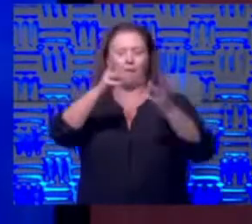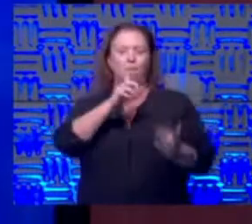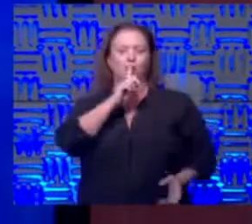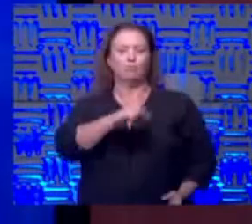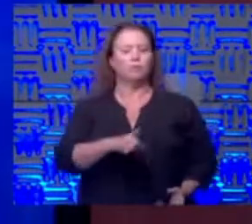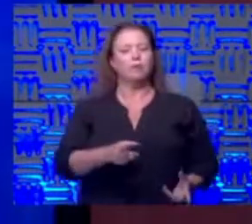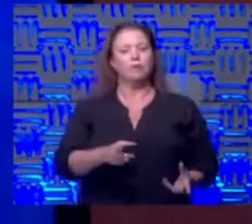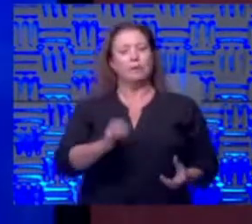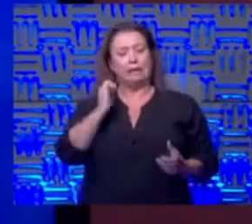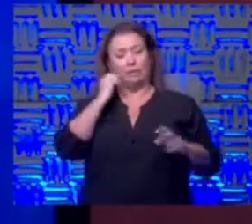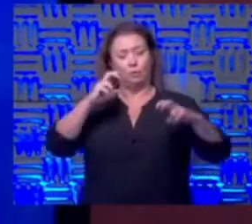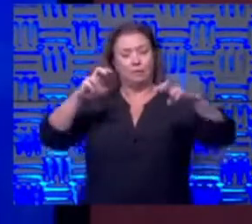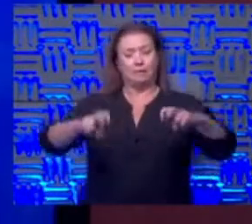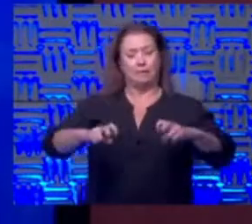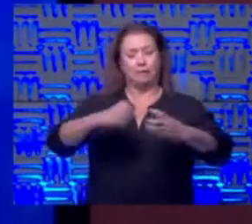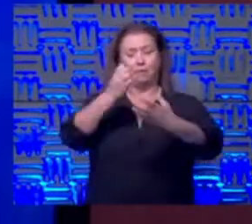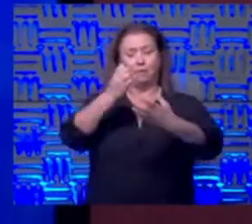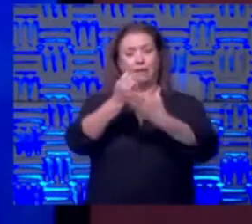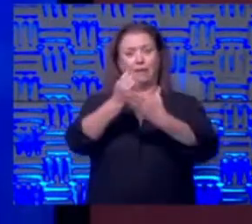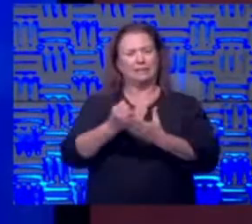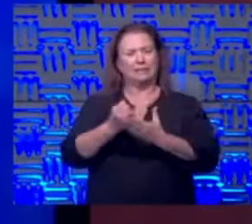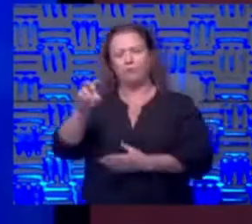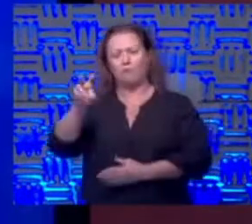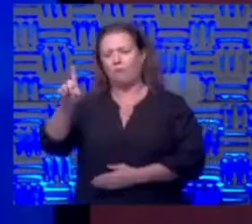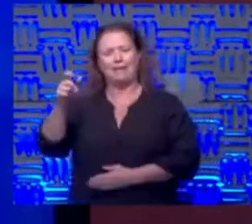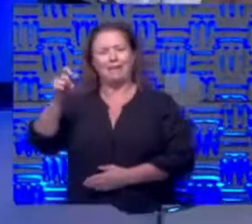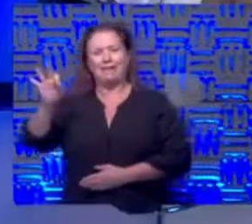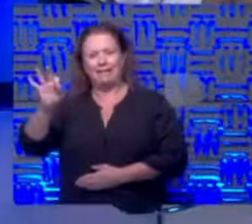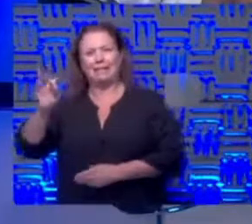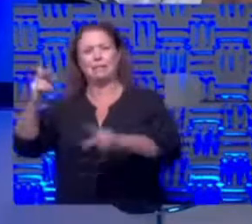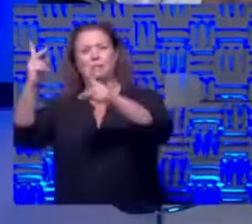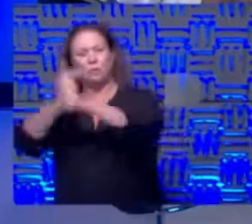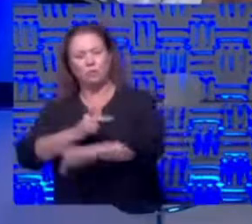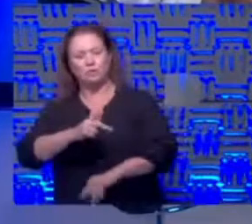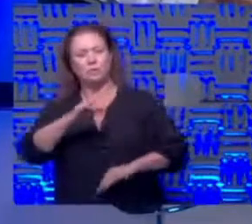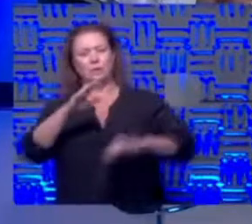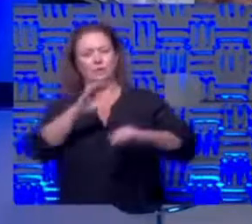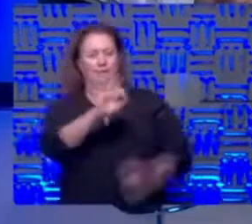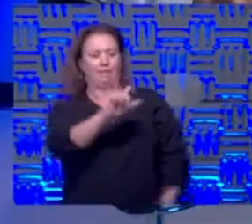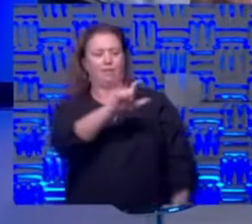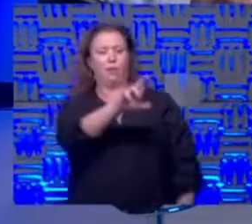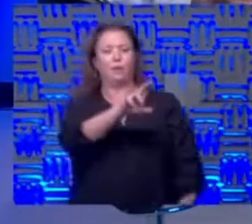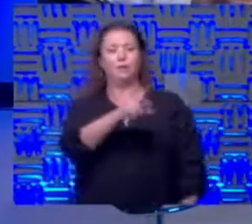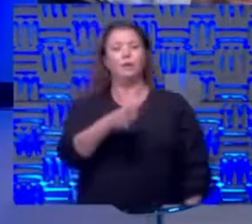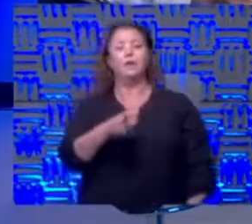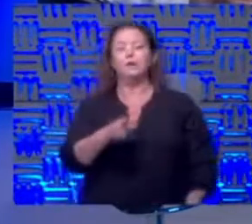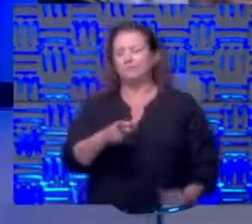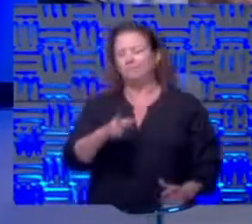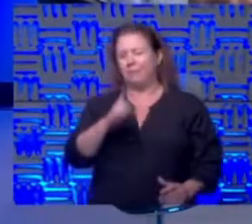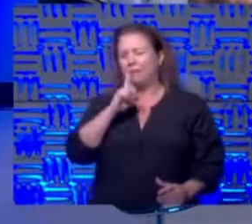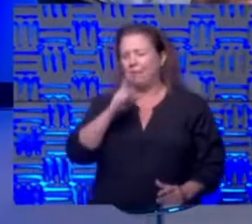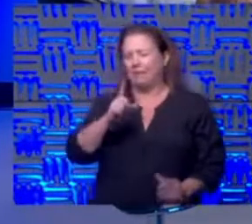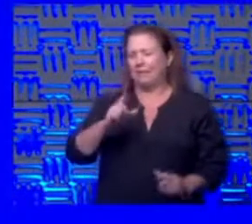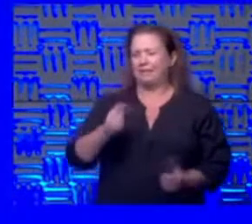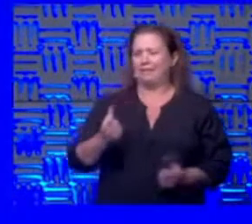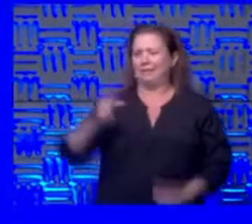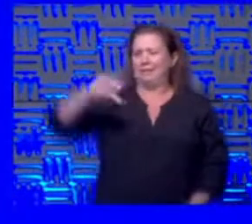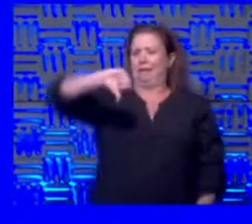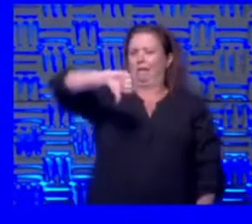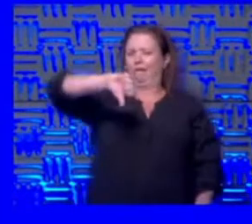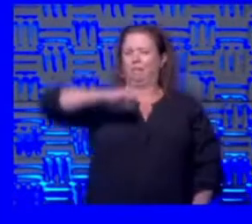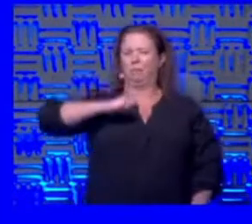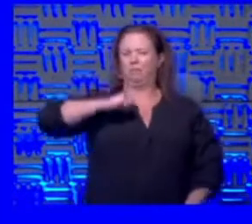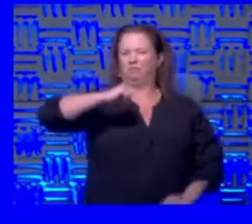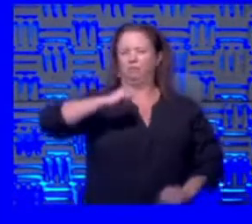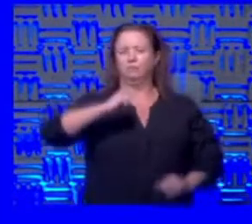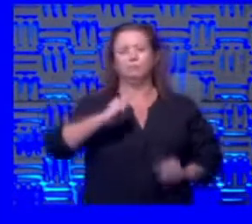there's absolutely no question that COVID-19 is worse than the flu. I think there's it's more denial than rather access to accurate information